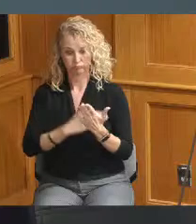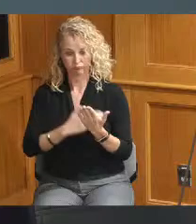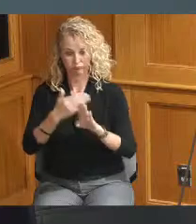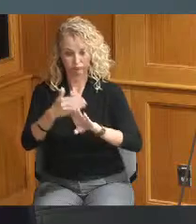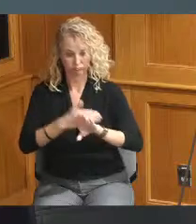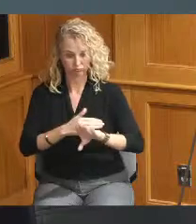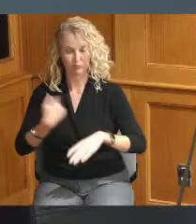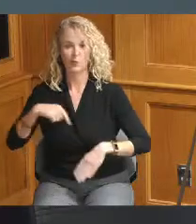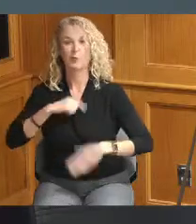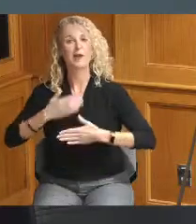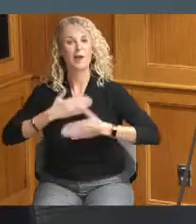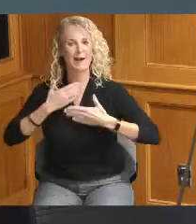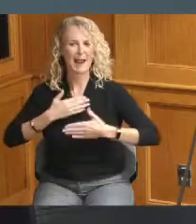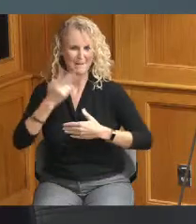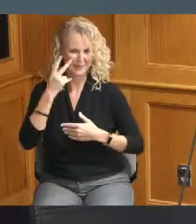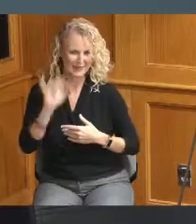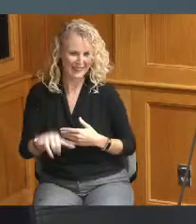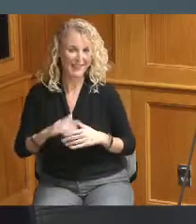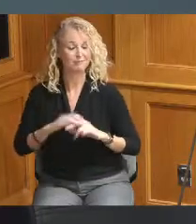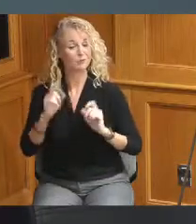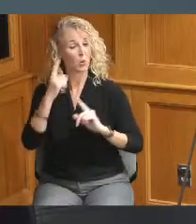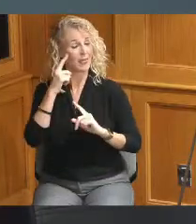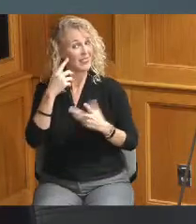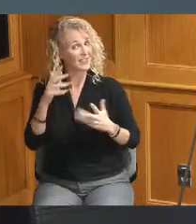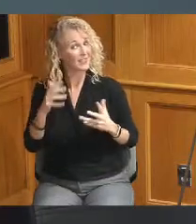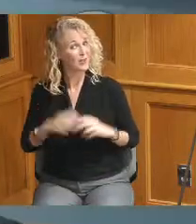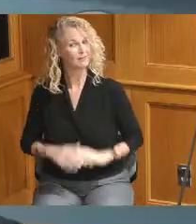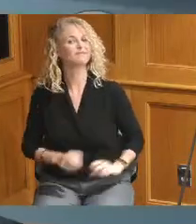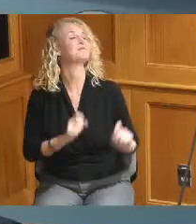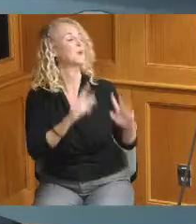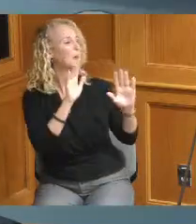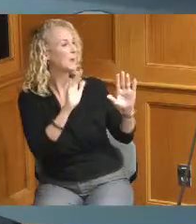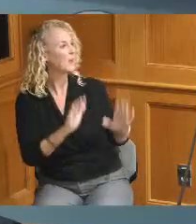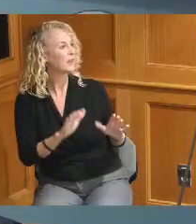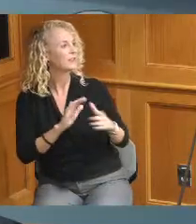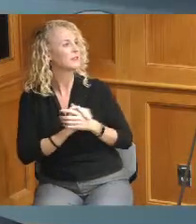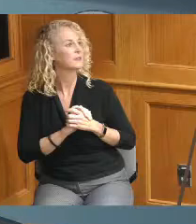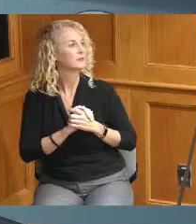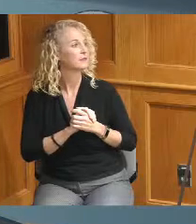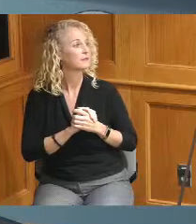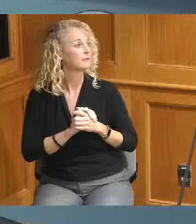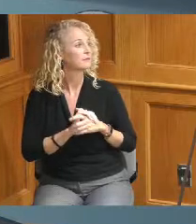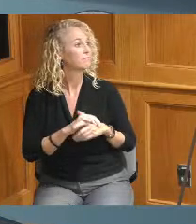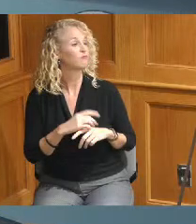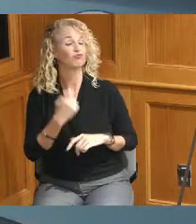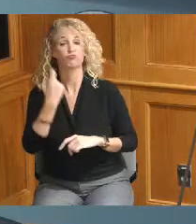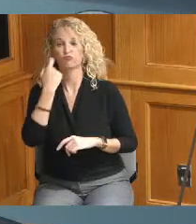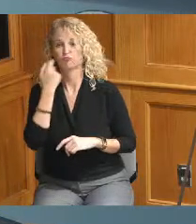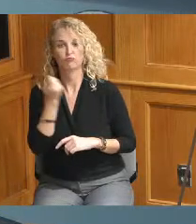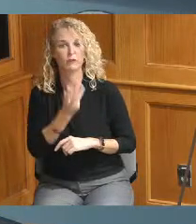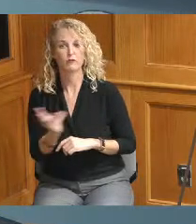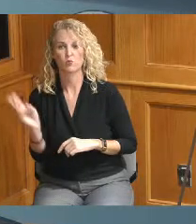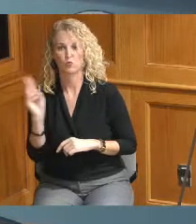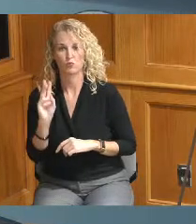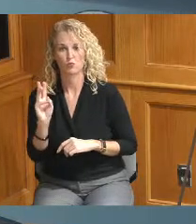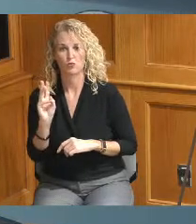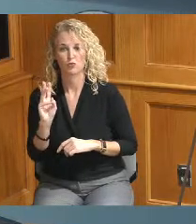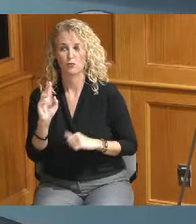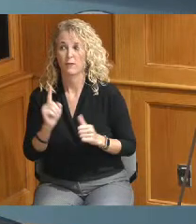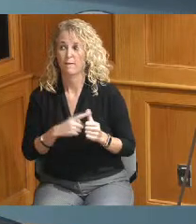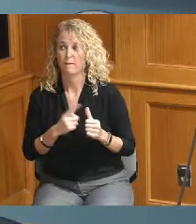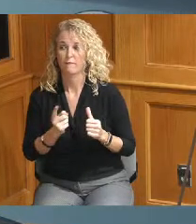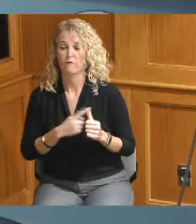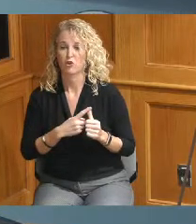be very happy with that. So that's all I have. Okay, great, thank you. So I've just got a couple things. The first one